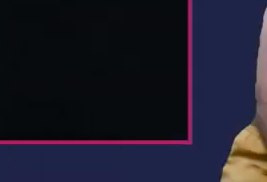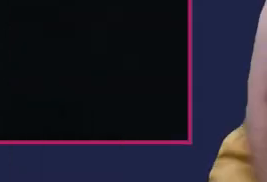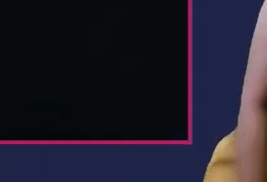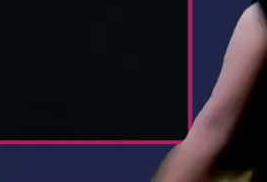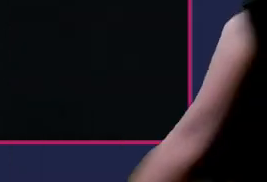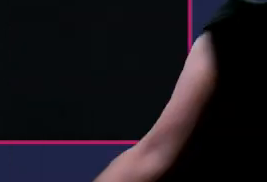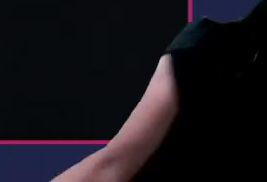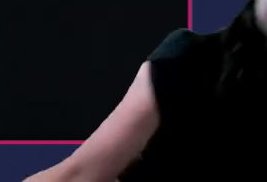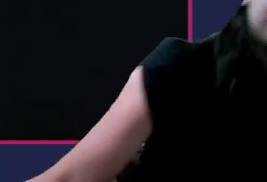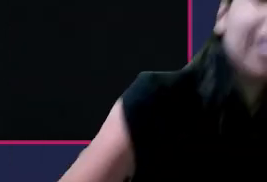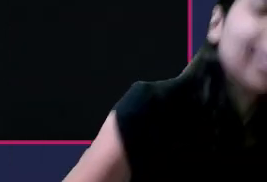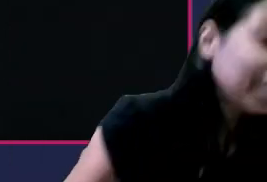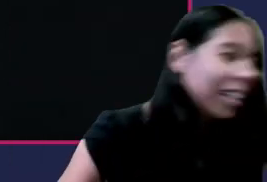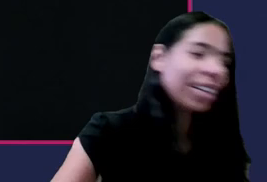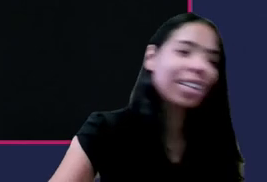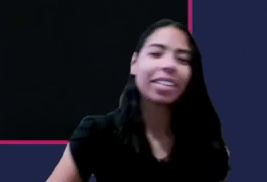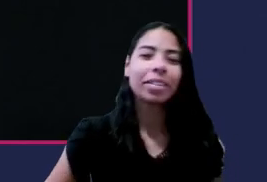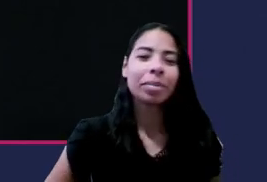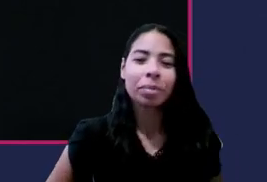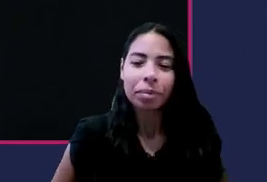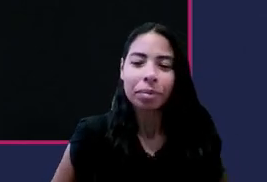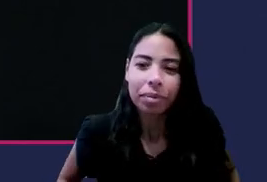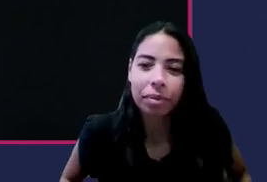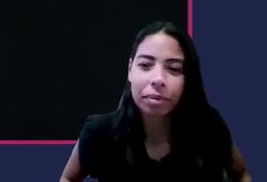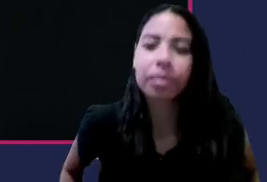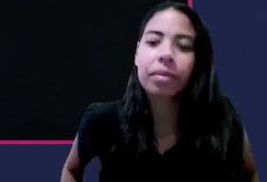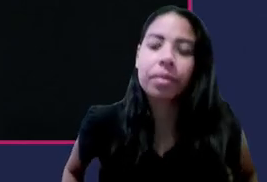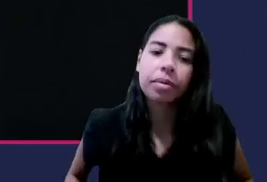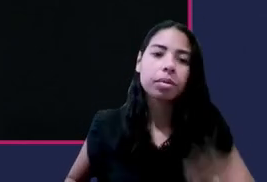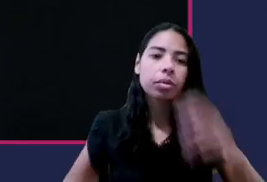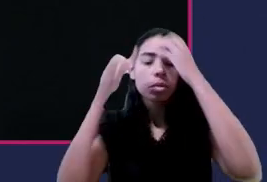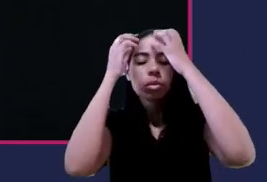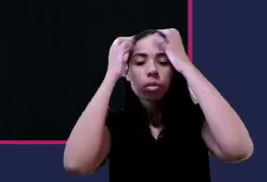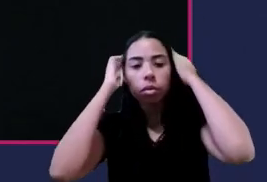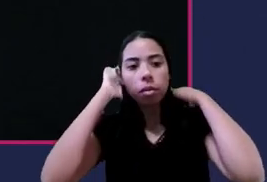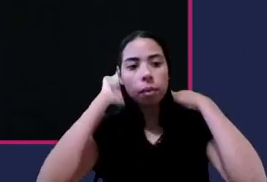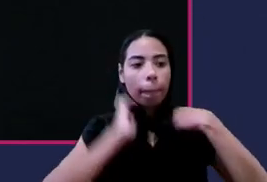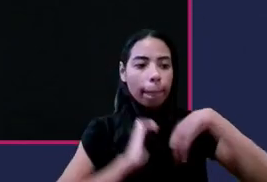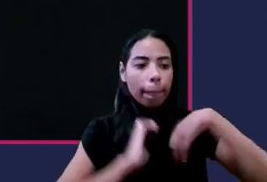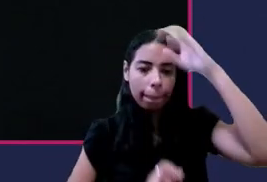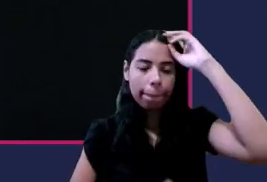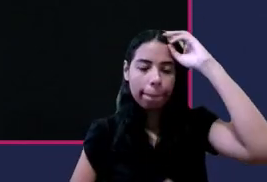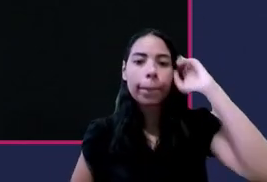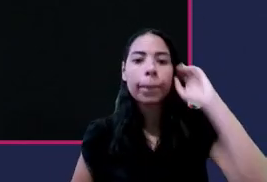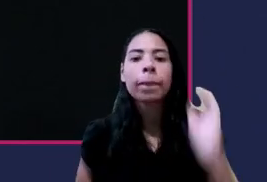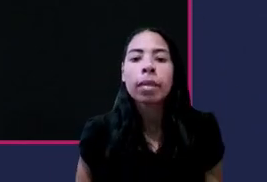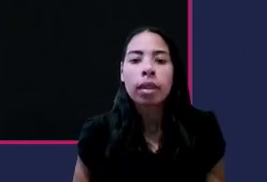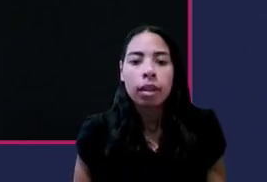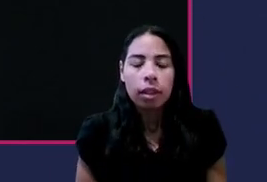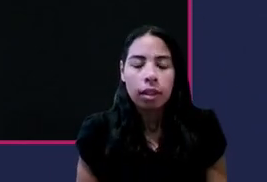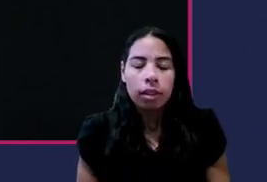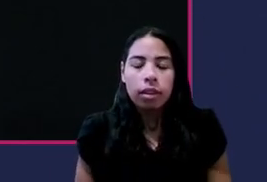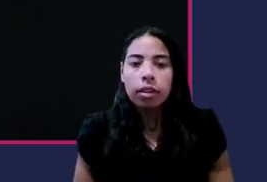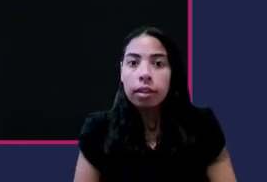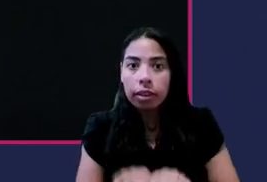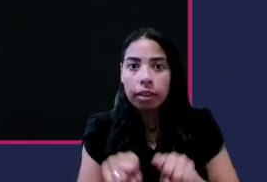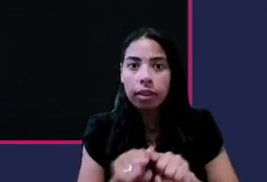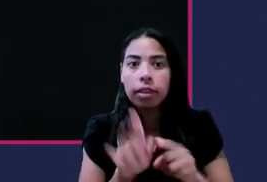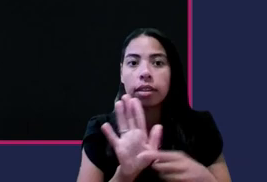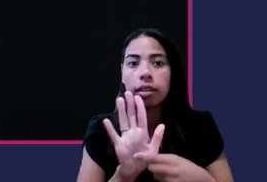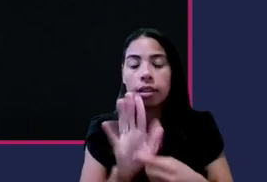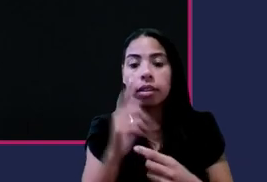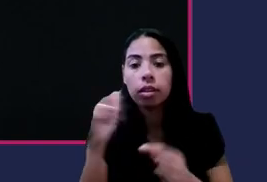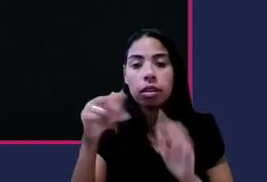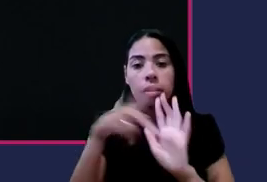should be used in rare disease treatments. It's something that we're trying to do, the Brazilian lottery.